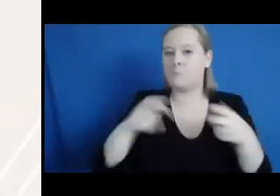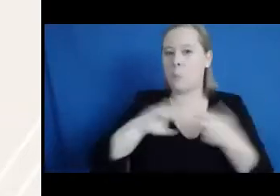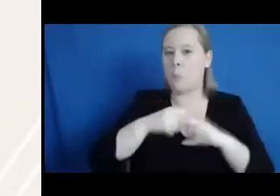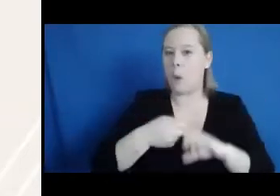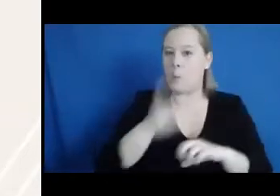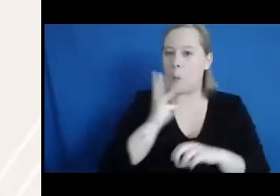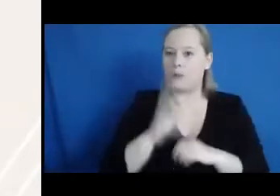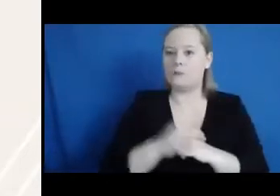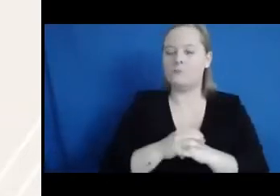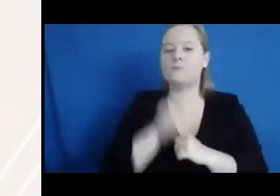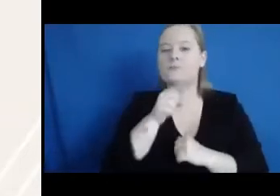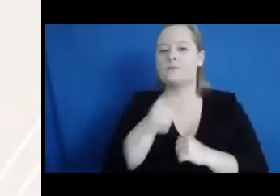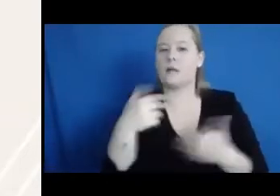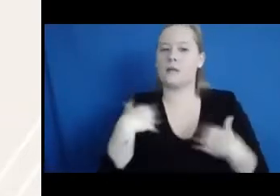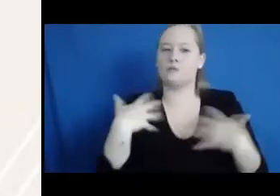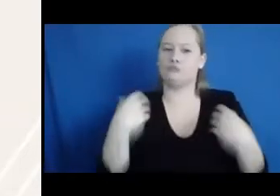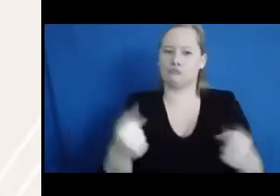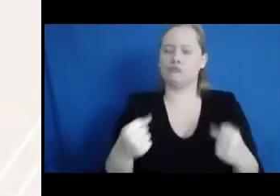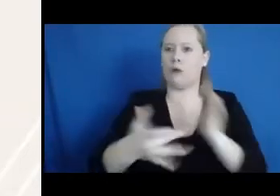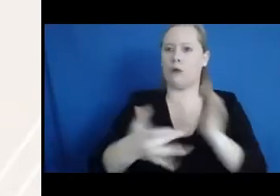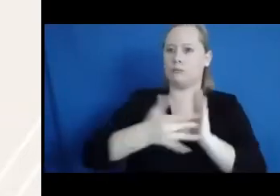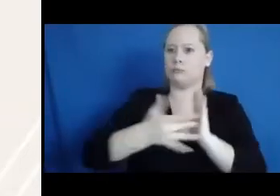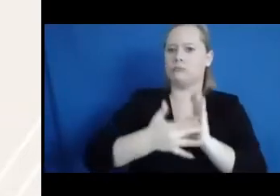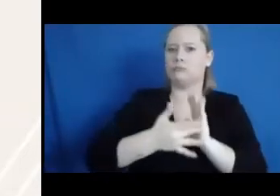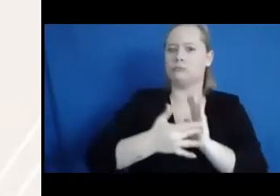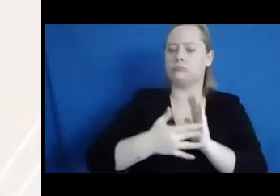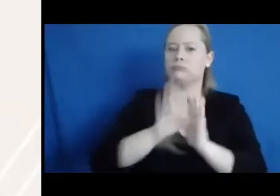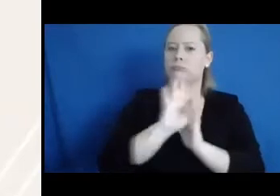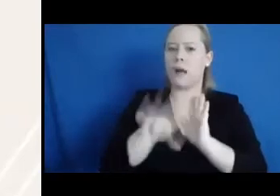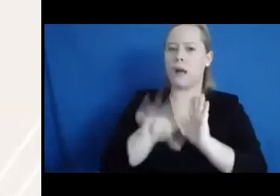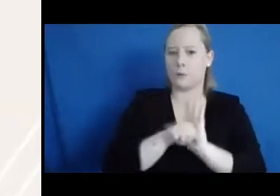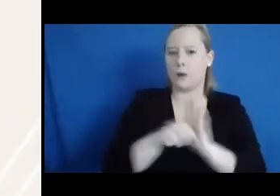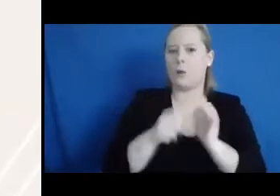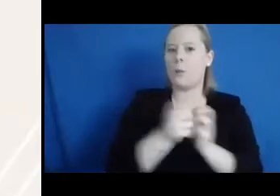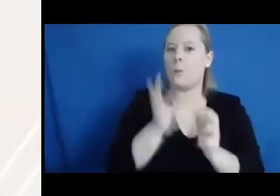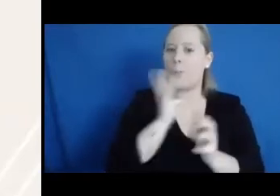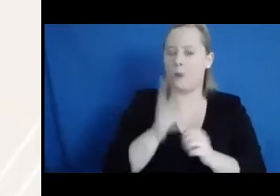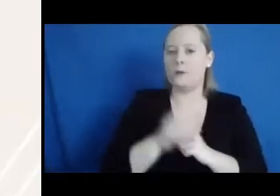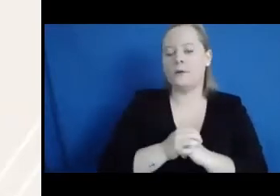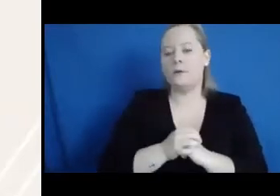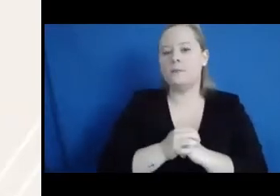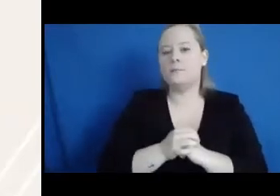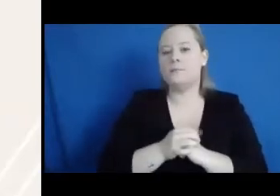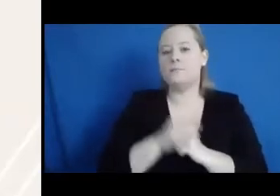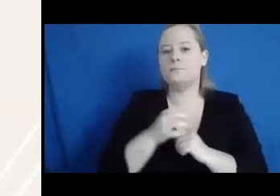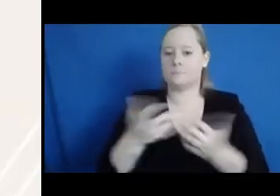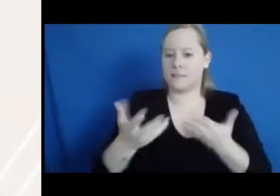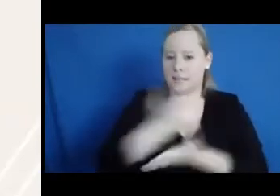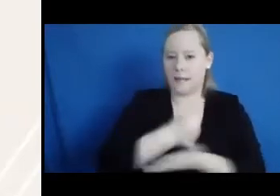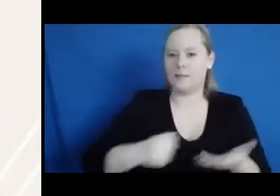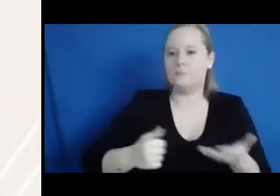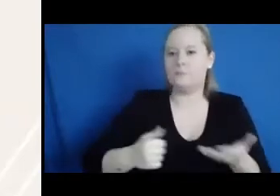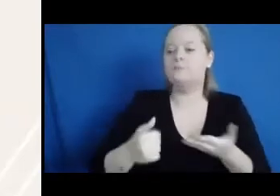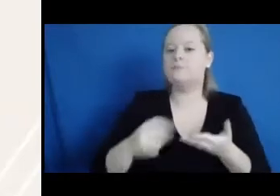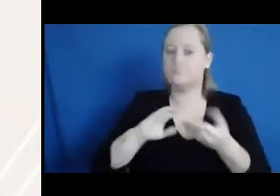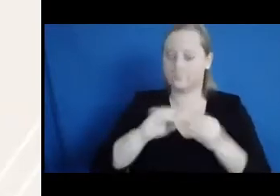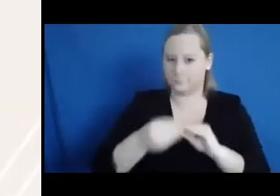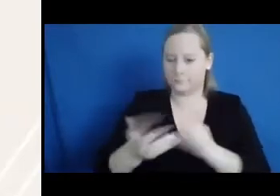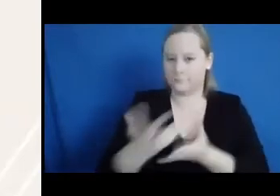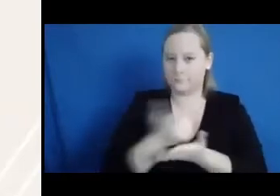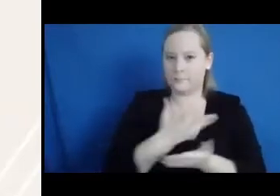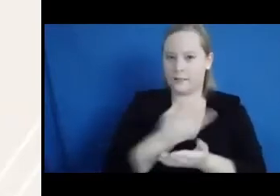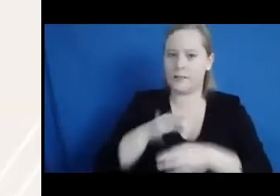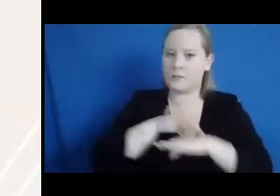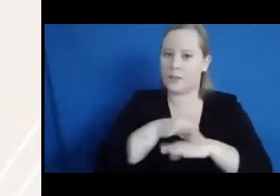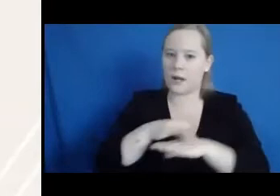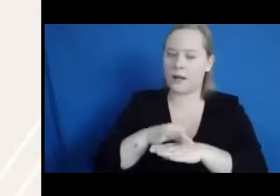a strong technical background in groundwater and surface water interactions, water data collection and management, and the geologic influences